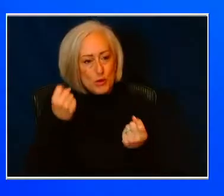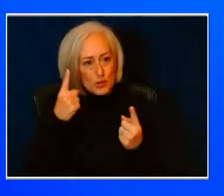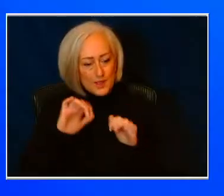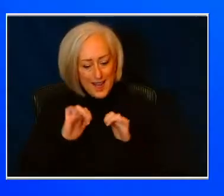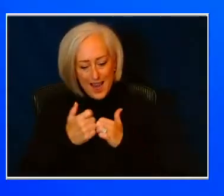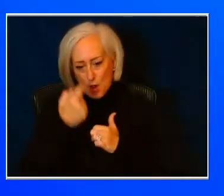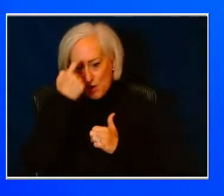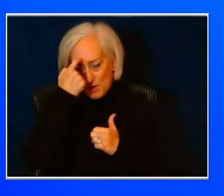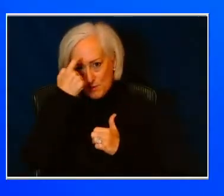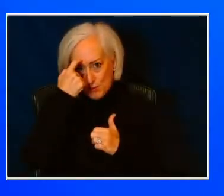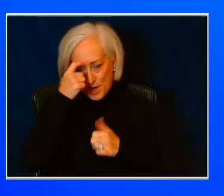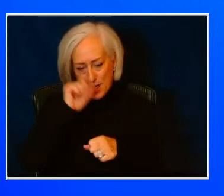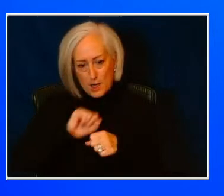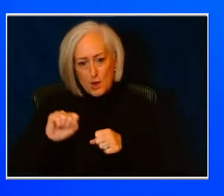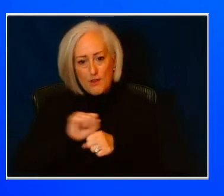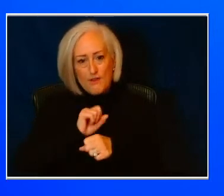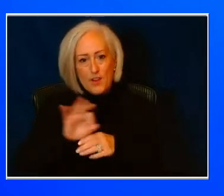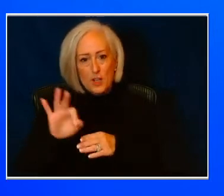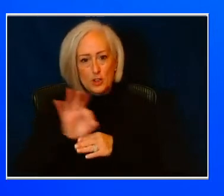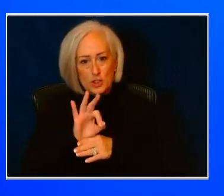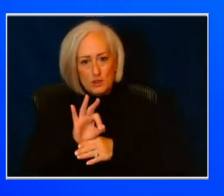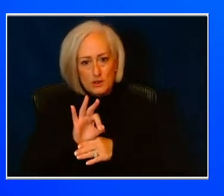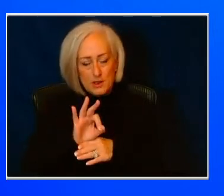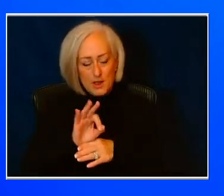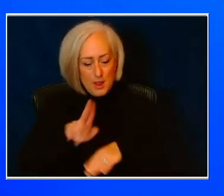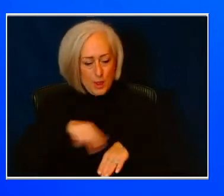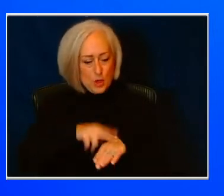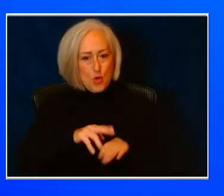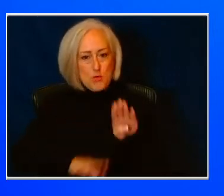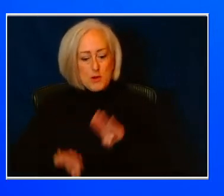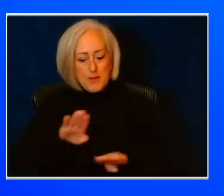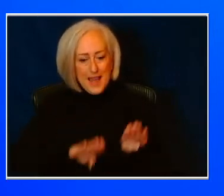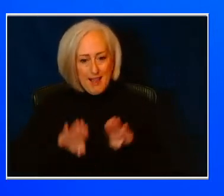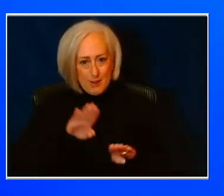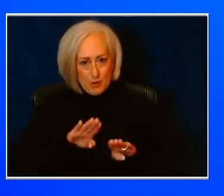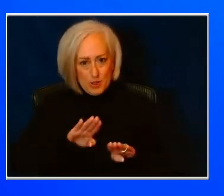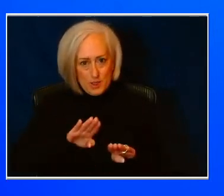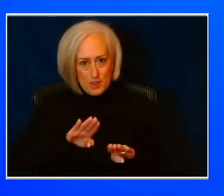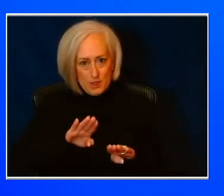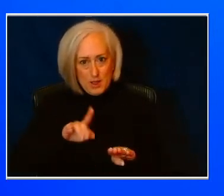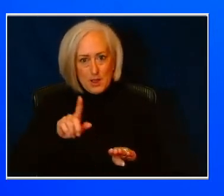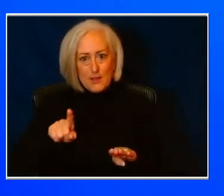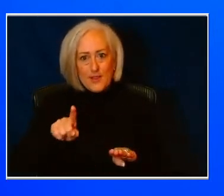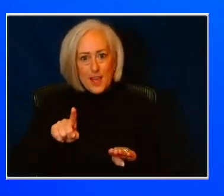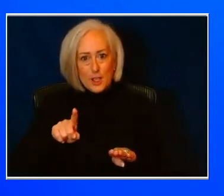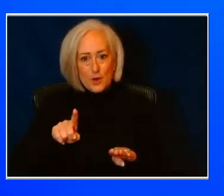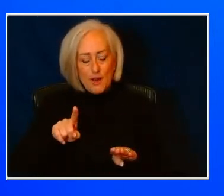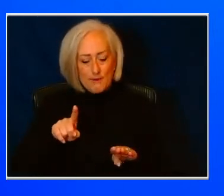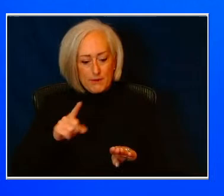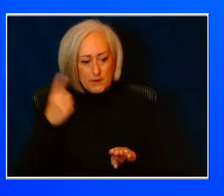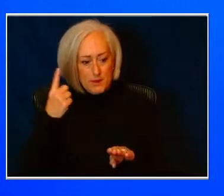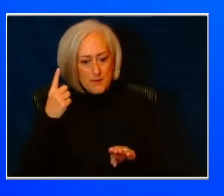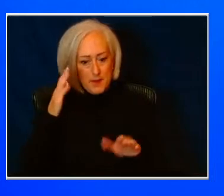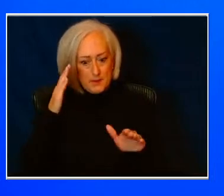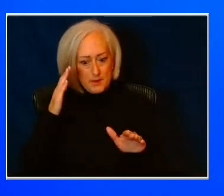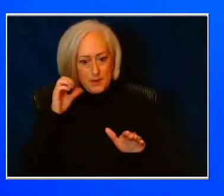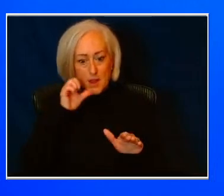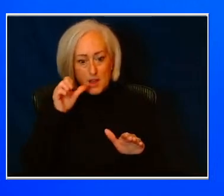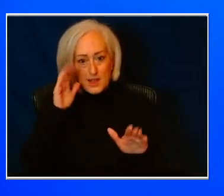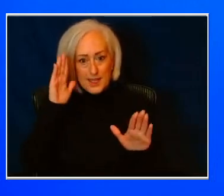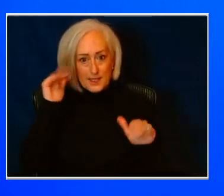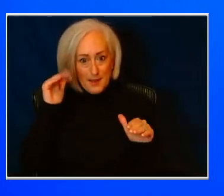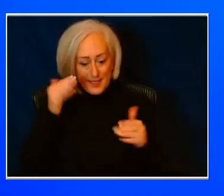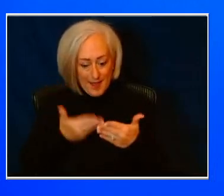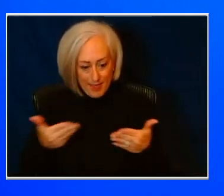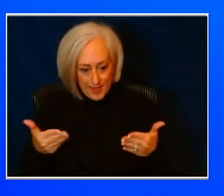and how the normal biology of the brain, and you get unexpected insights that it can really help patient